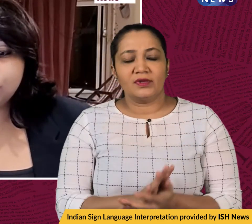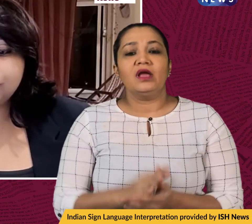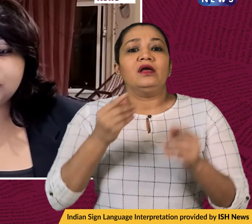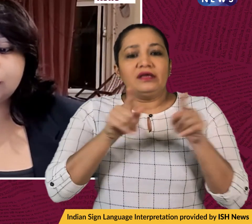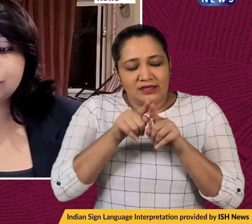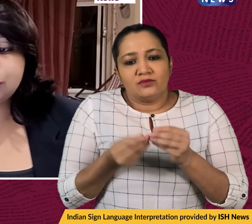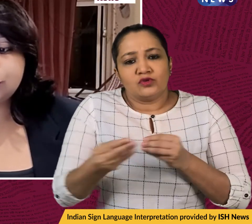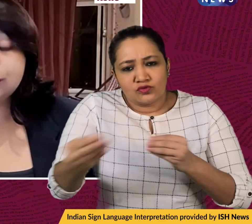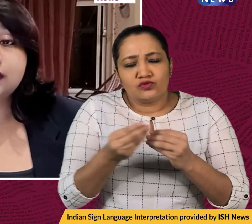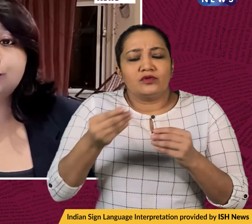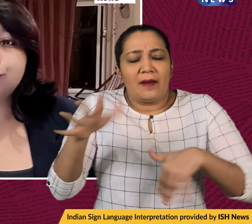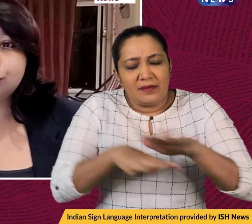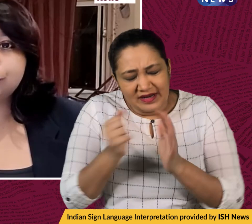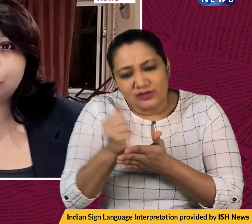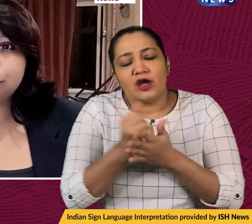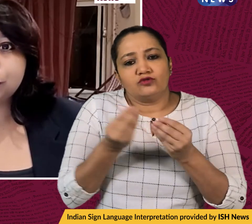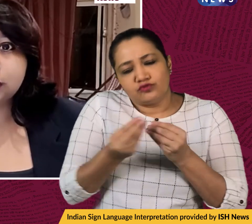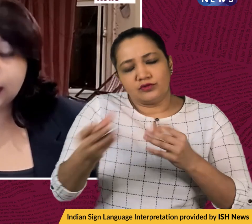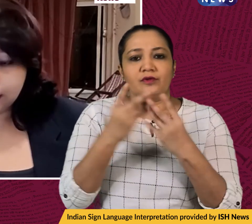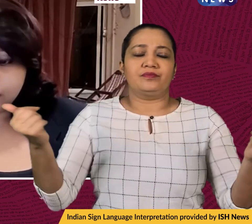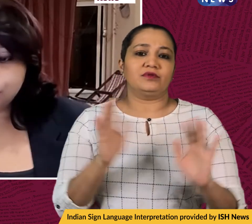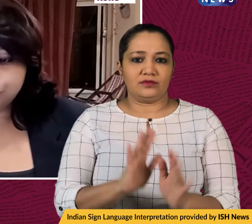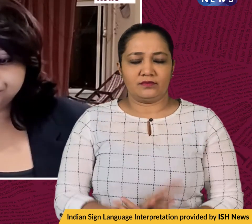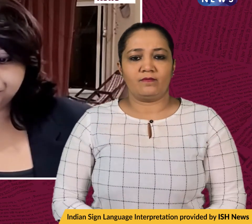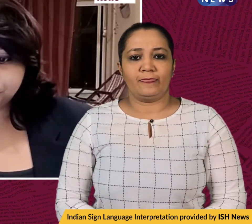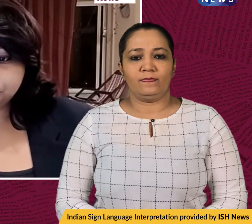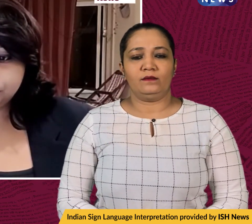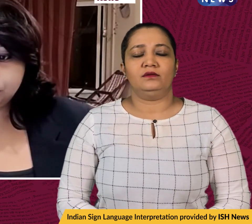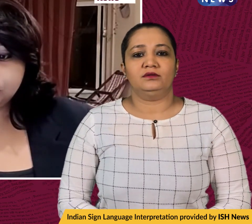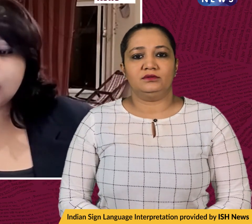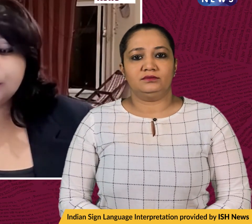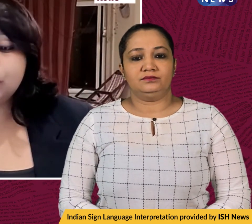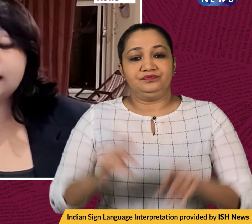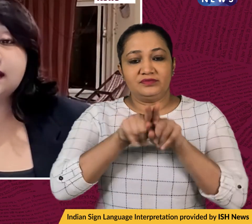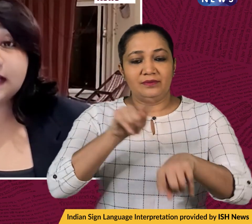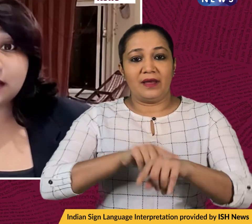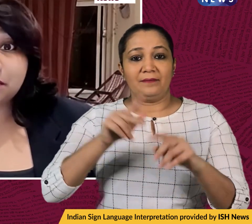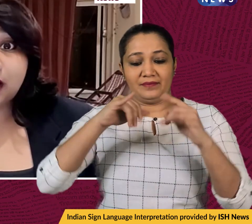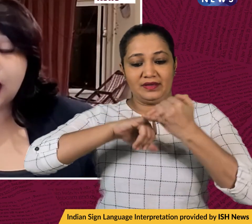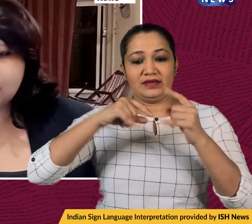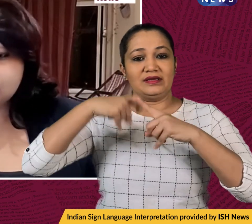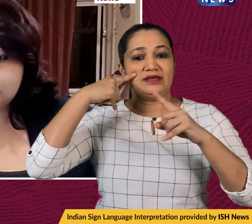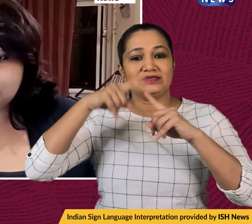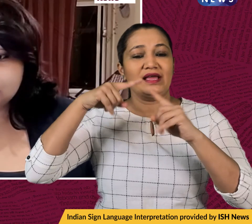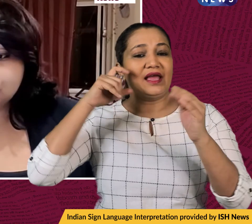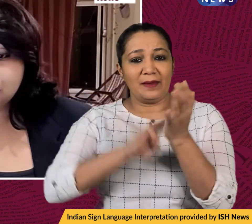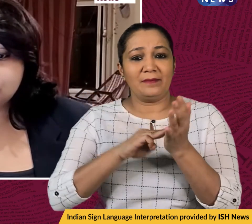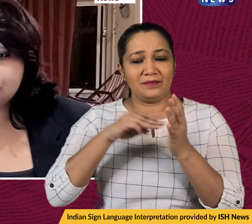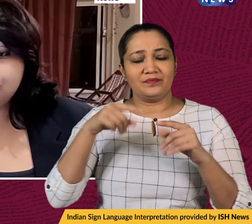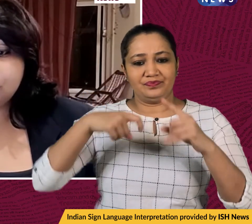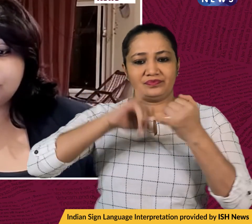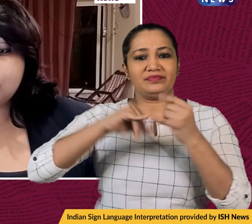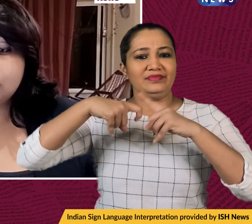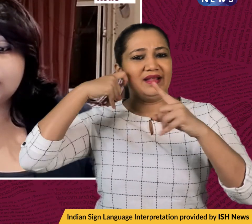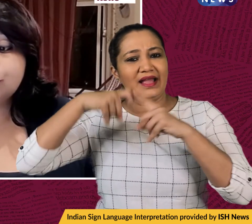will remove these restrictions as soon as possible." End quote. Meanwhile, Sikkim has made it